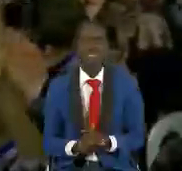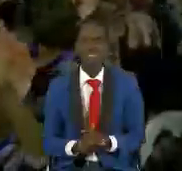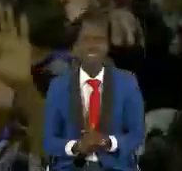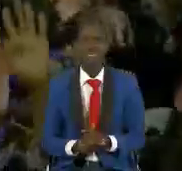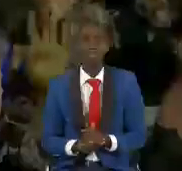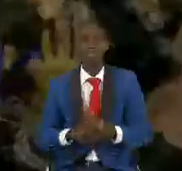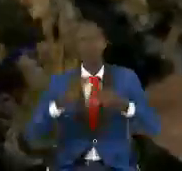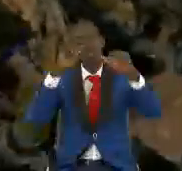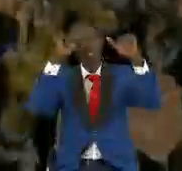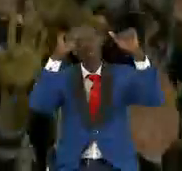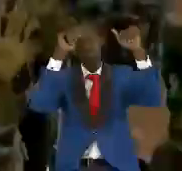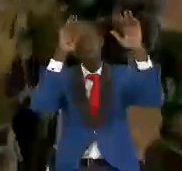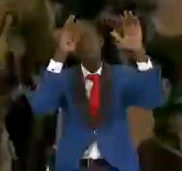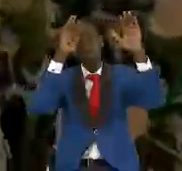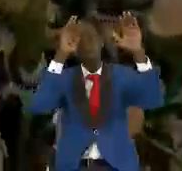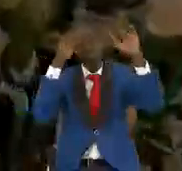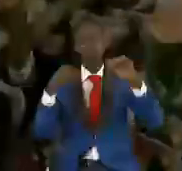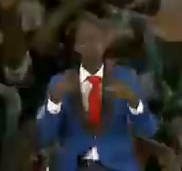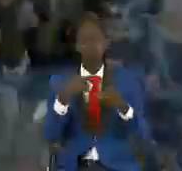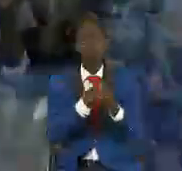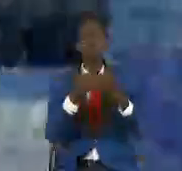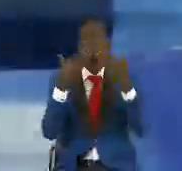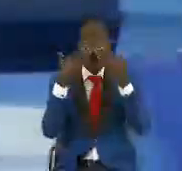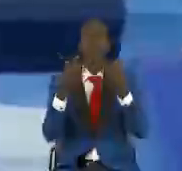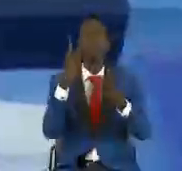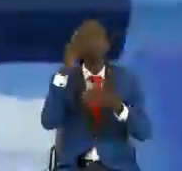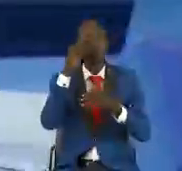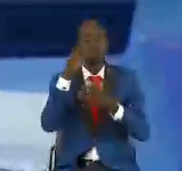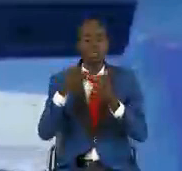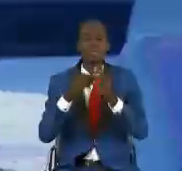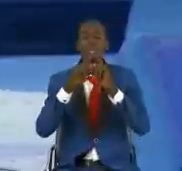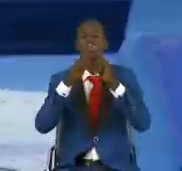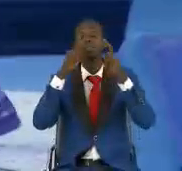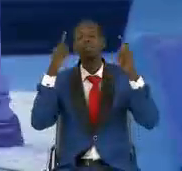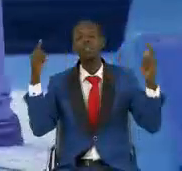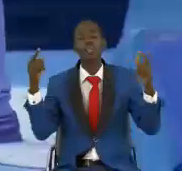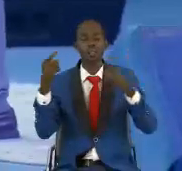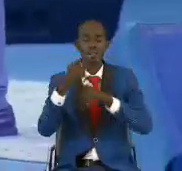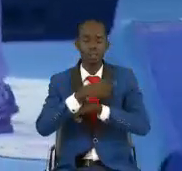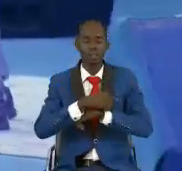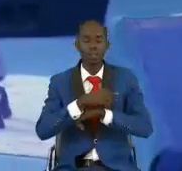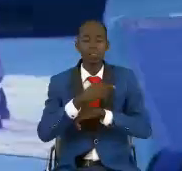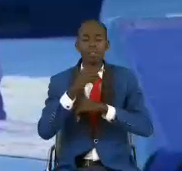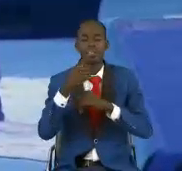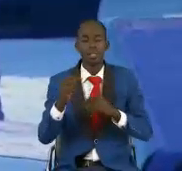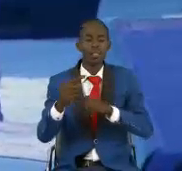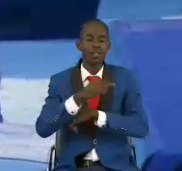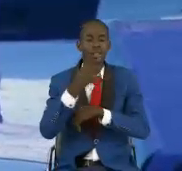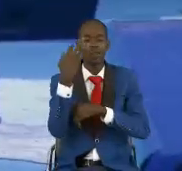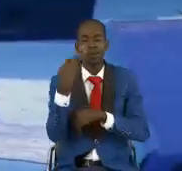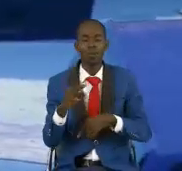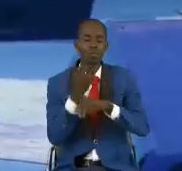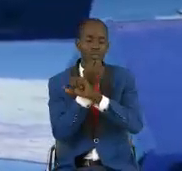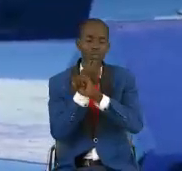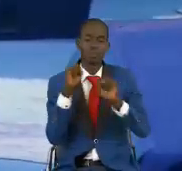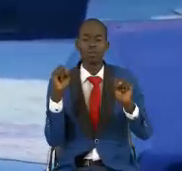Father, we thank you for this great day, the day of redemption,